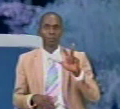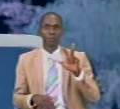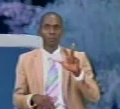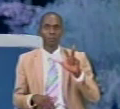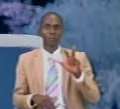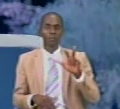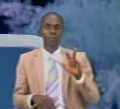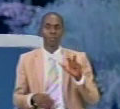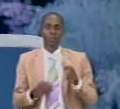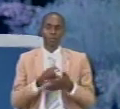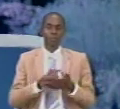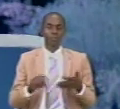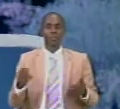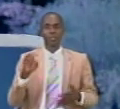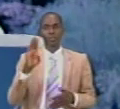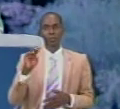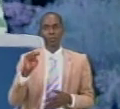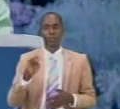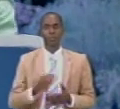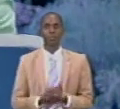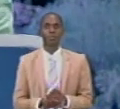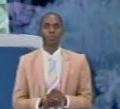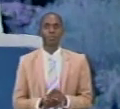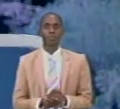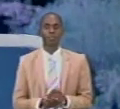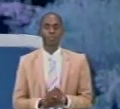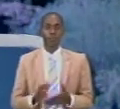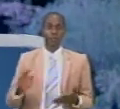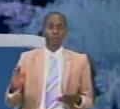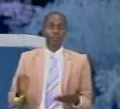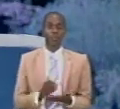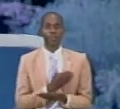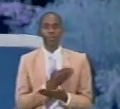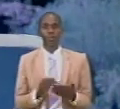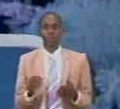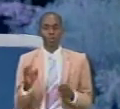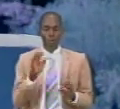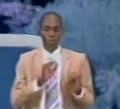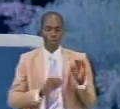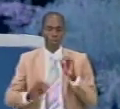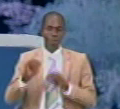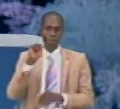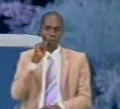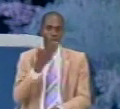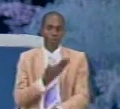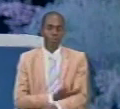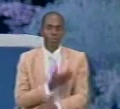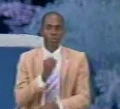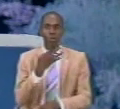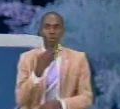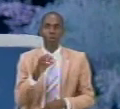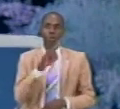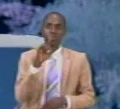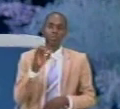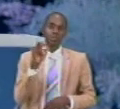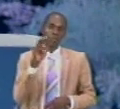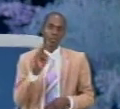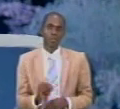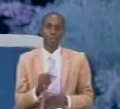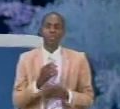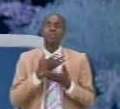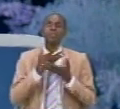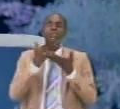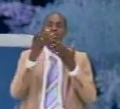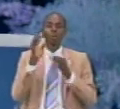verse 14. sing all Daughters of Zion shout o